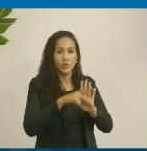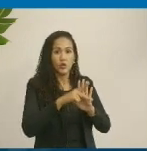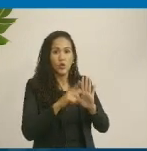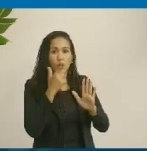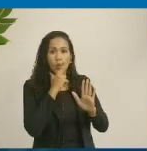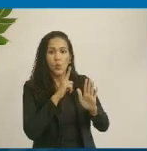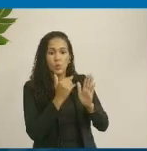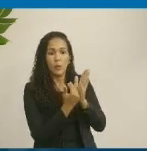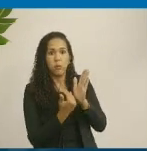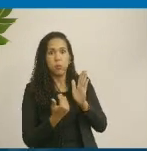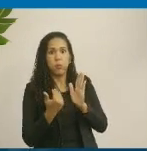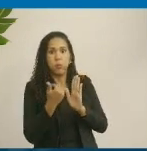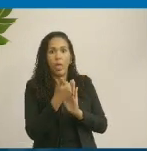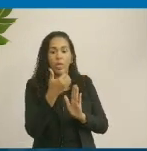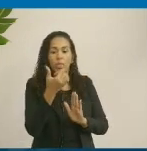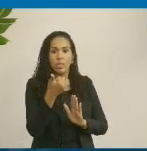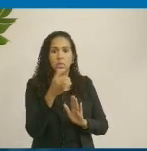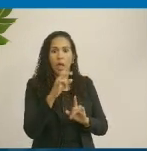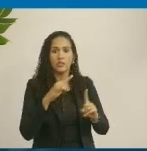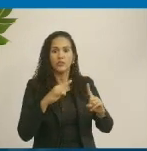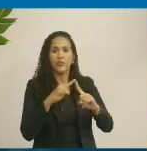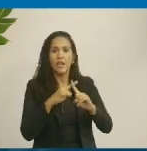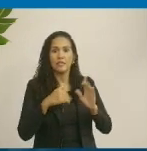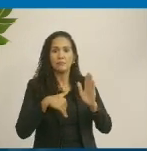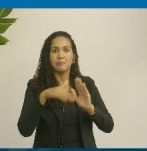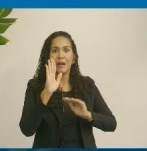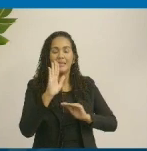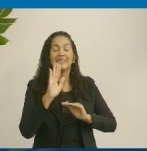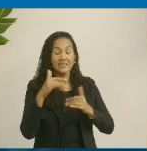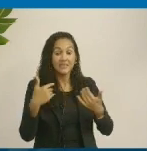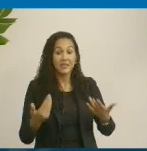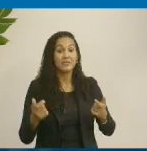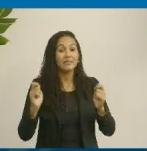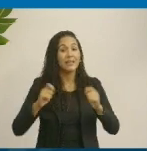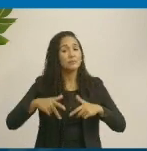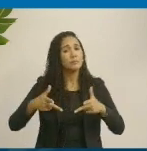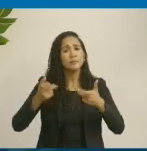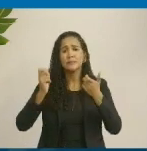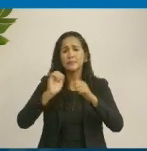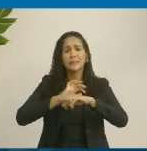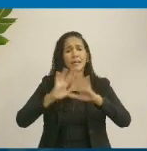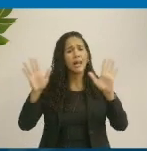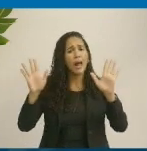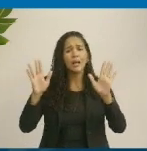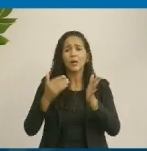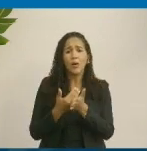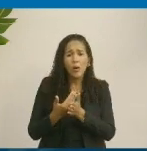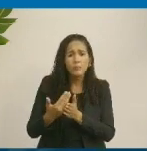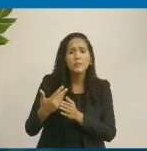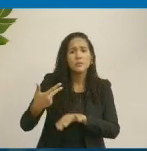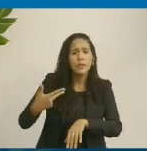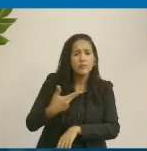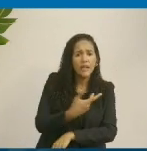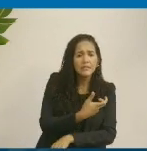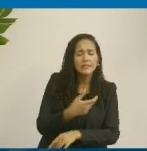very clearly, as we introduced the vaccine, the started the projects, the